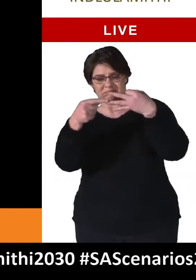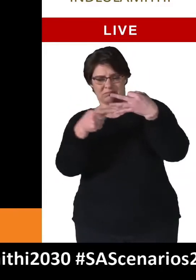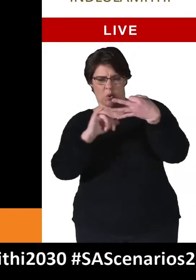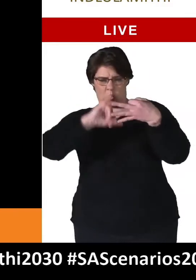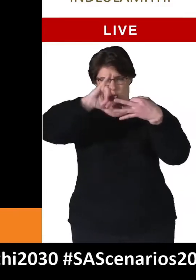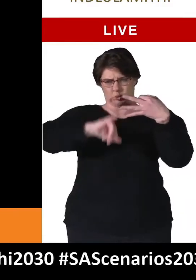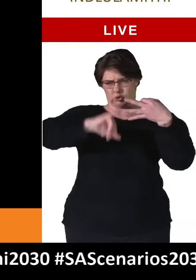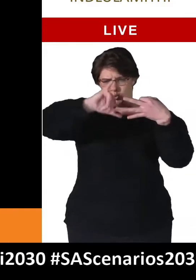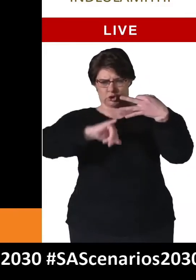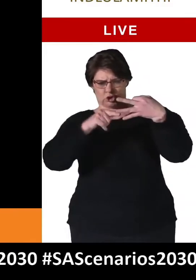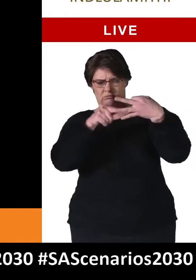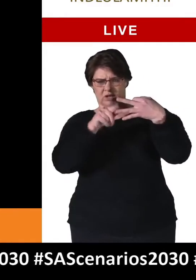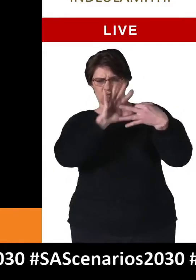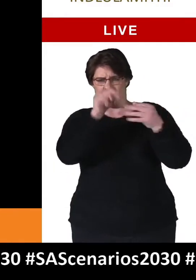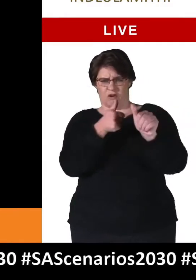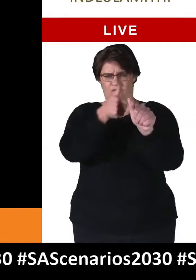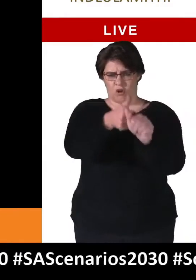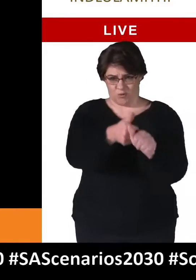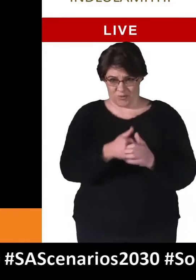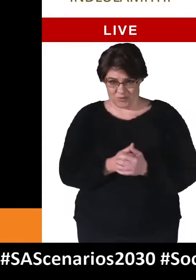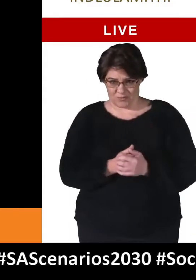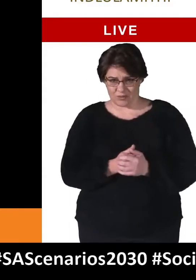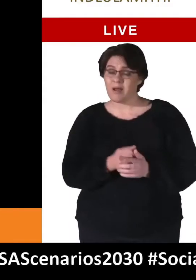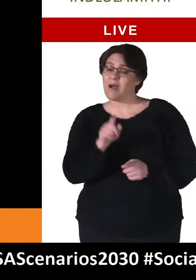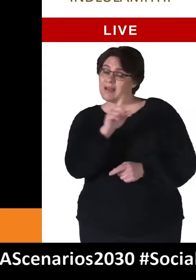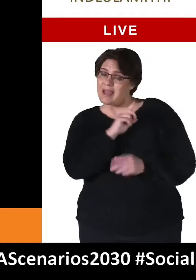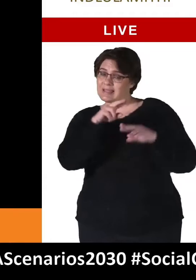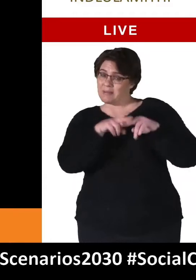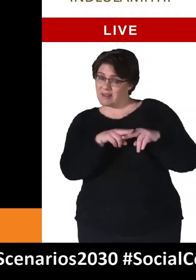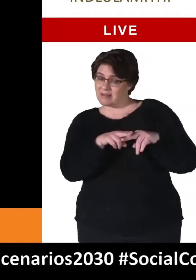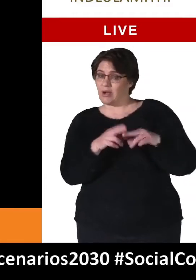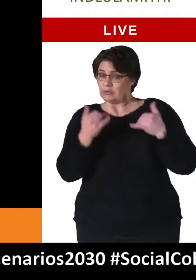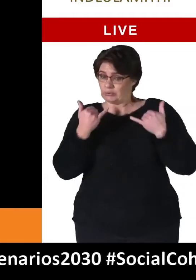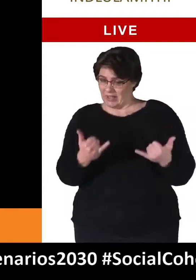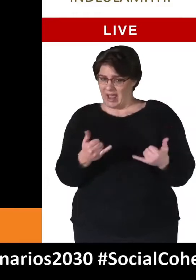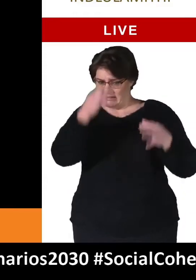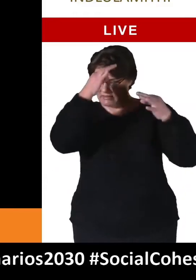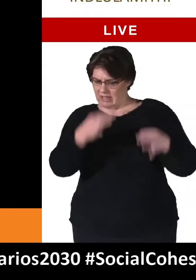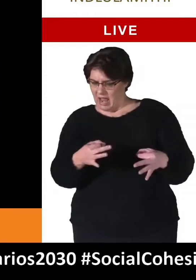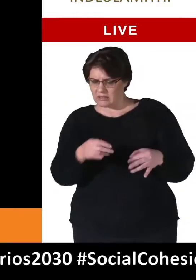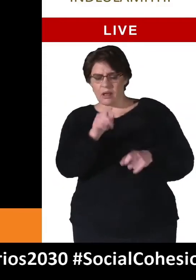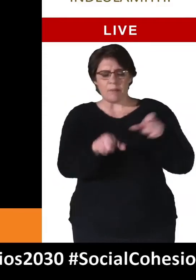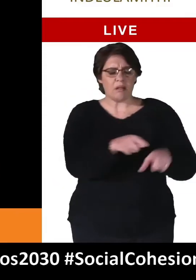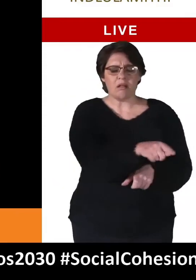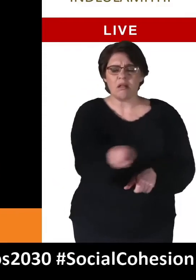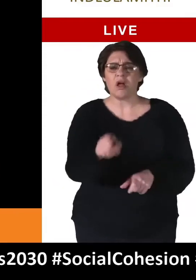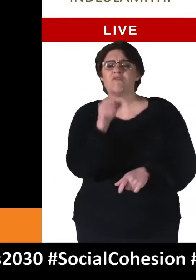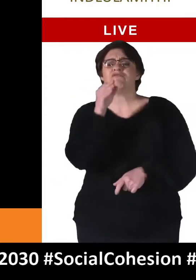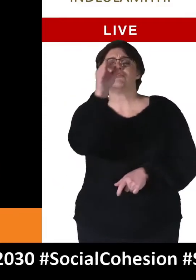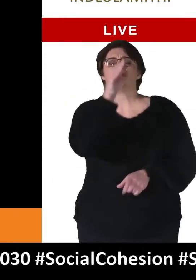more prominent in our country, measuring the consequences of today's decisions on our collective